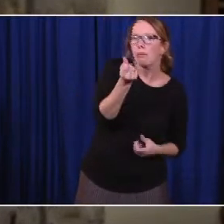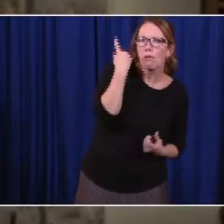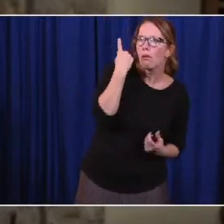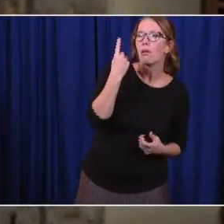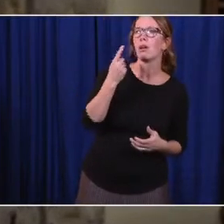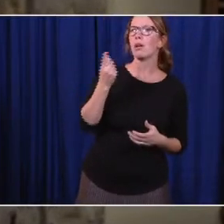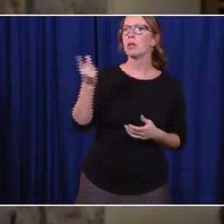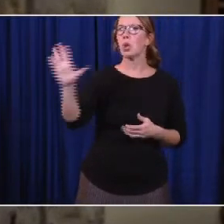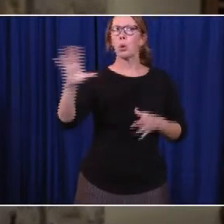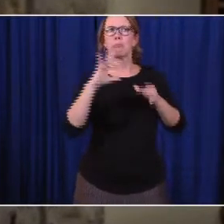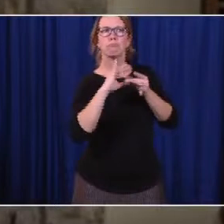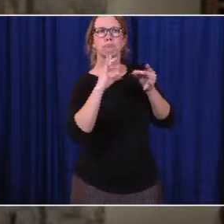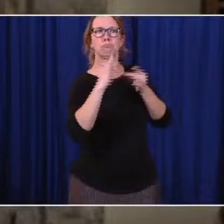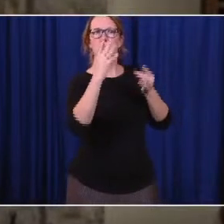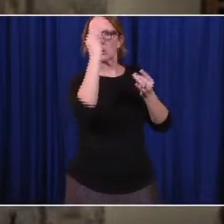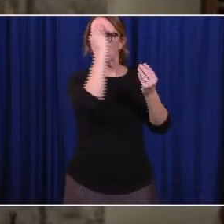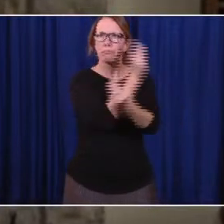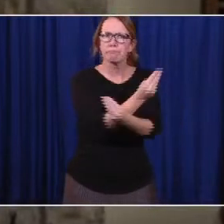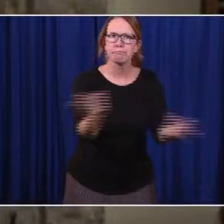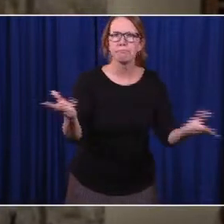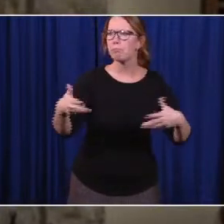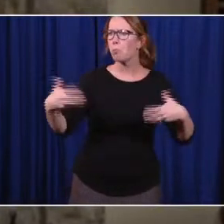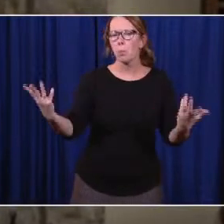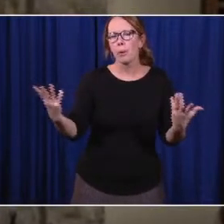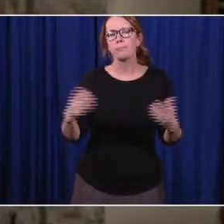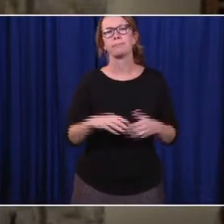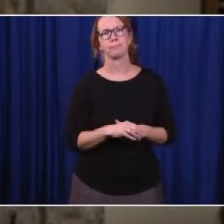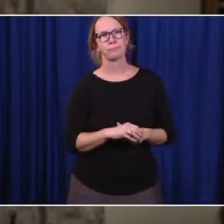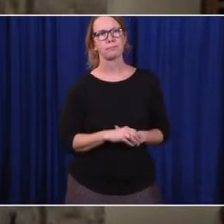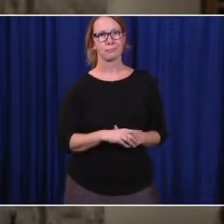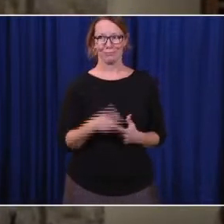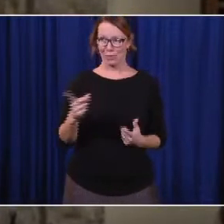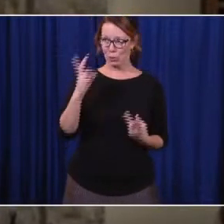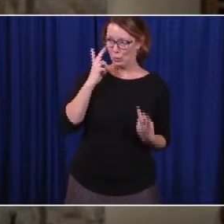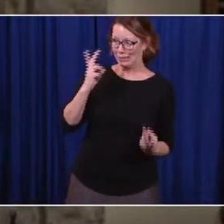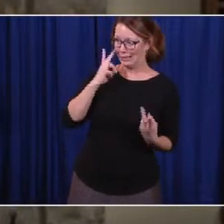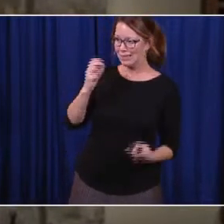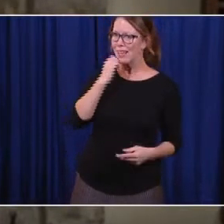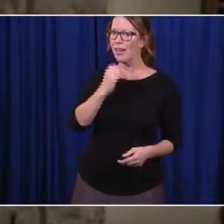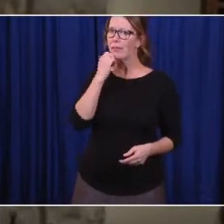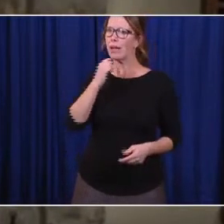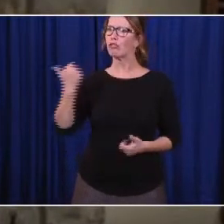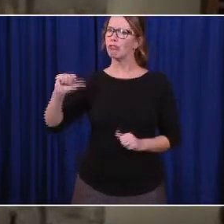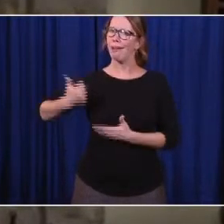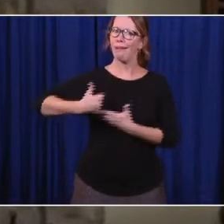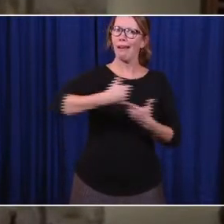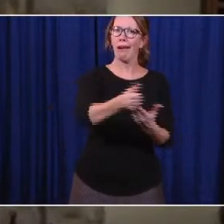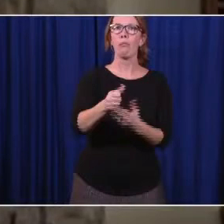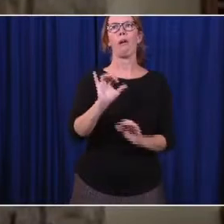for as you deal with this every single day and try to help people, try to save their lives?